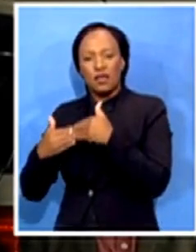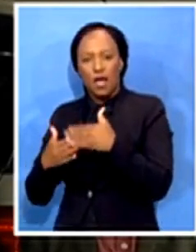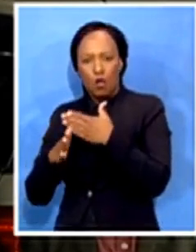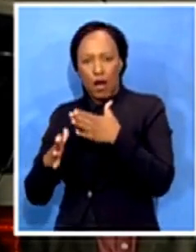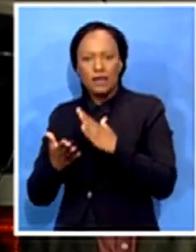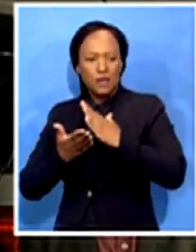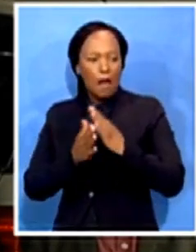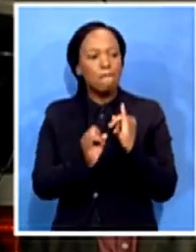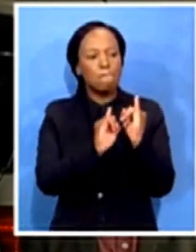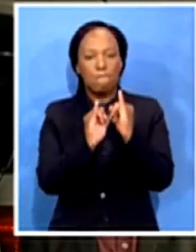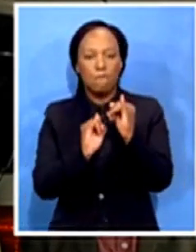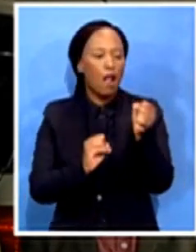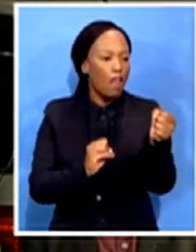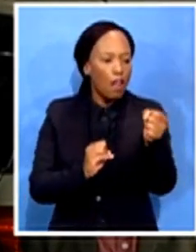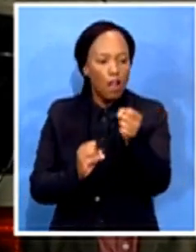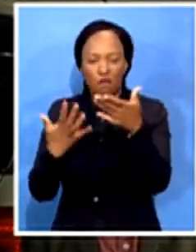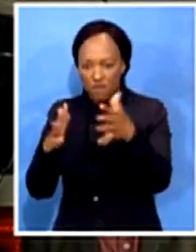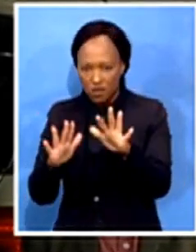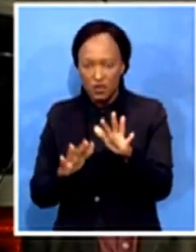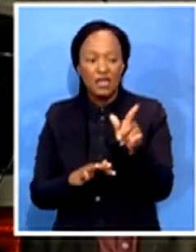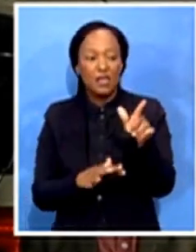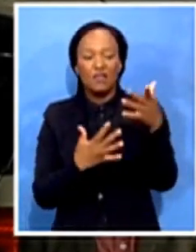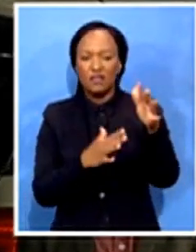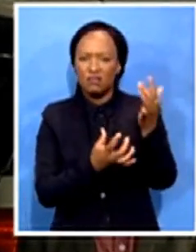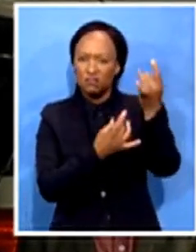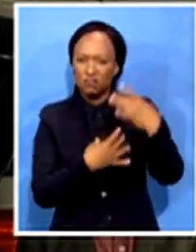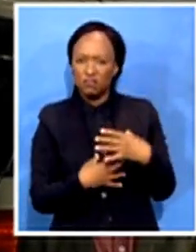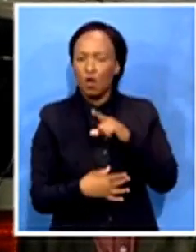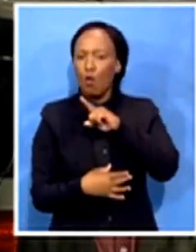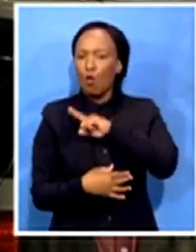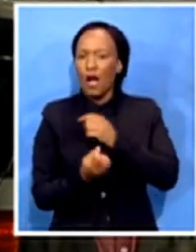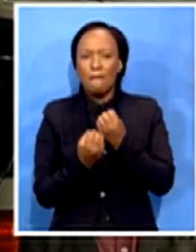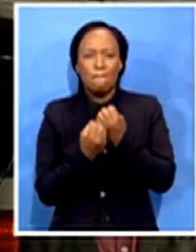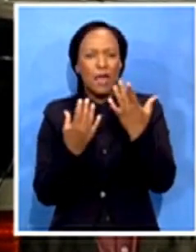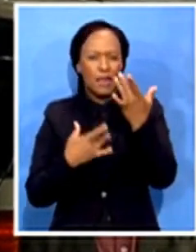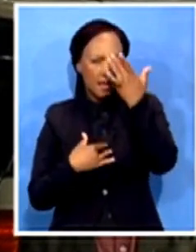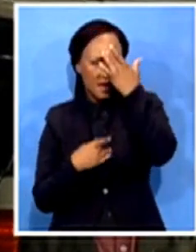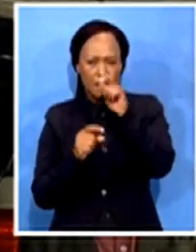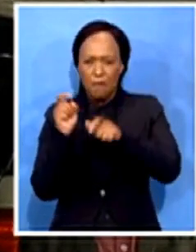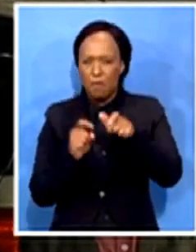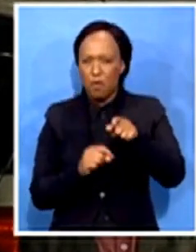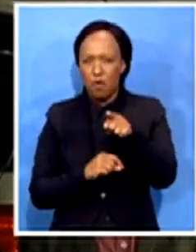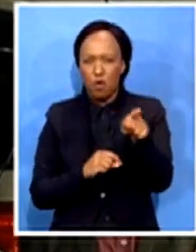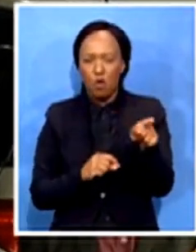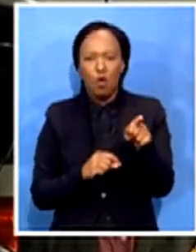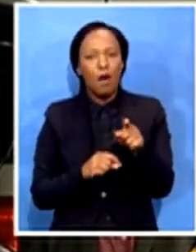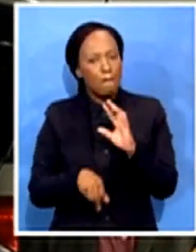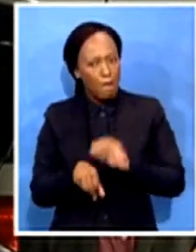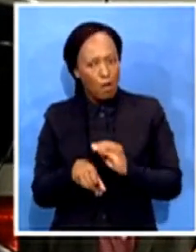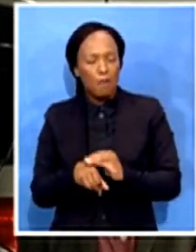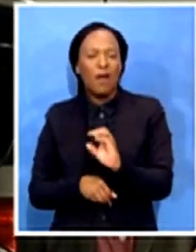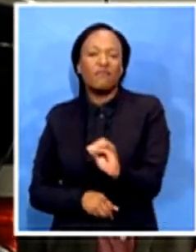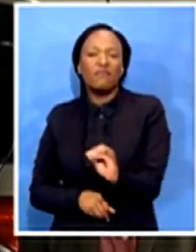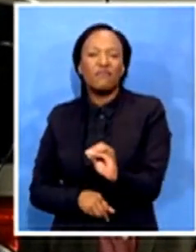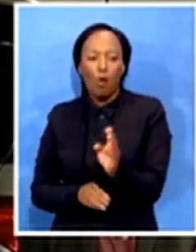a clear indication of why there's so many patients, it seems like there are more problems than meets the eye. There's issues of